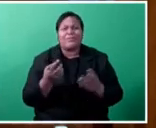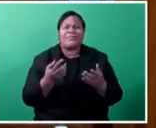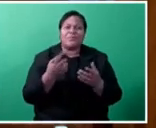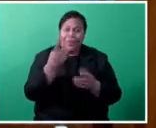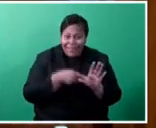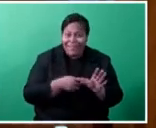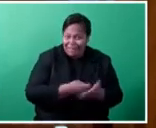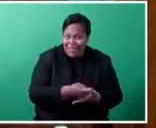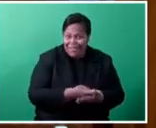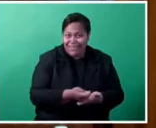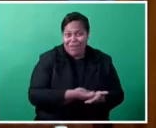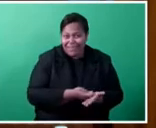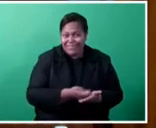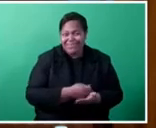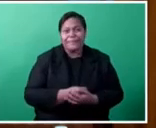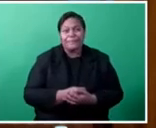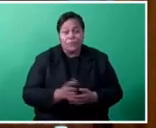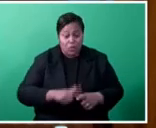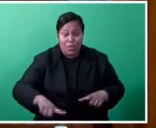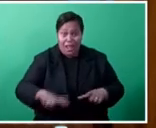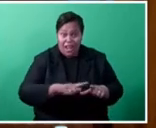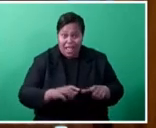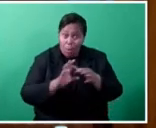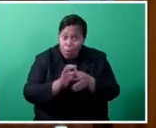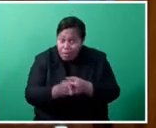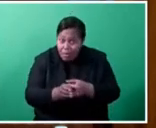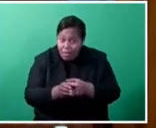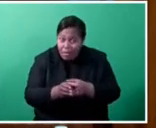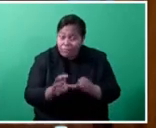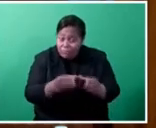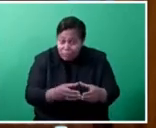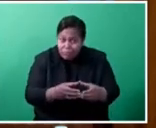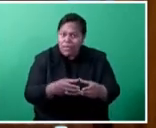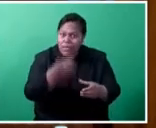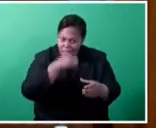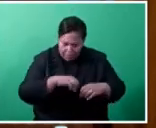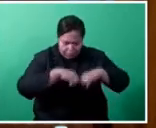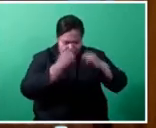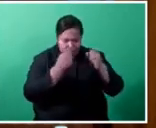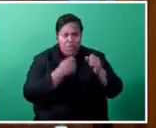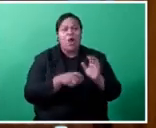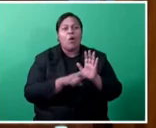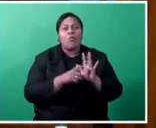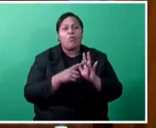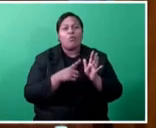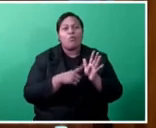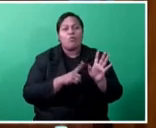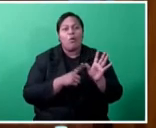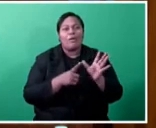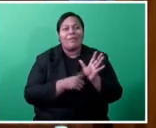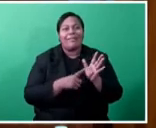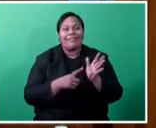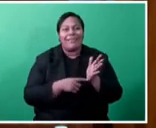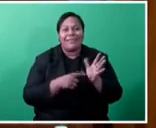the landowning unit can also benchmark their land on the mineral fair share royalty payout. The Ministry in the past 6 months